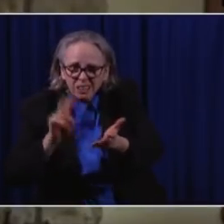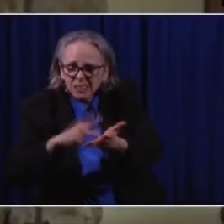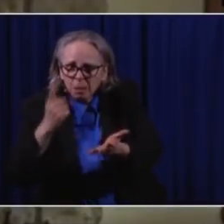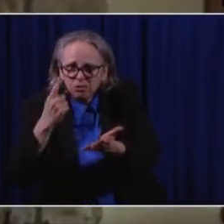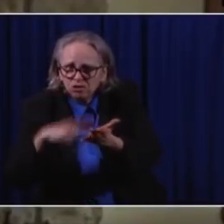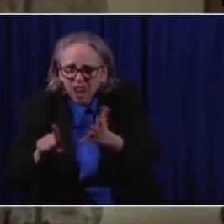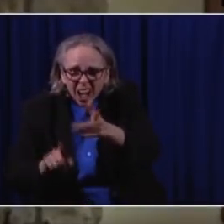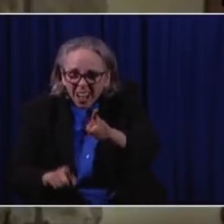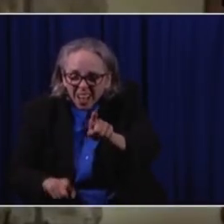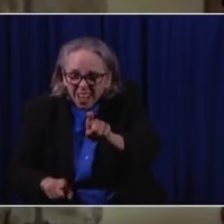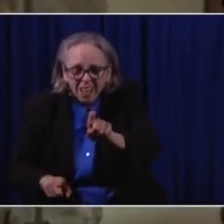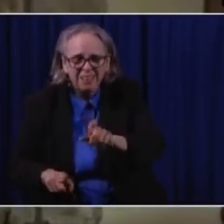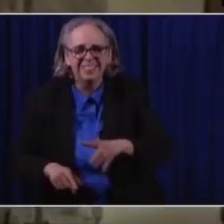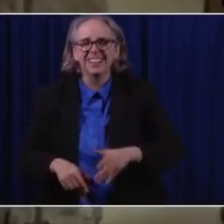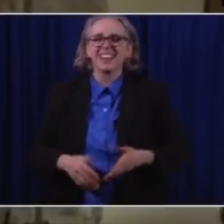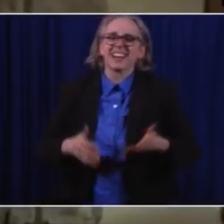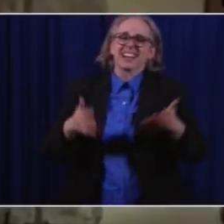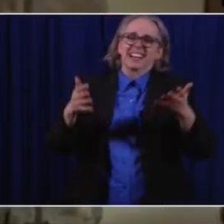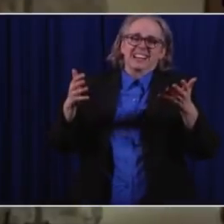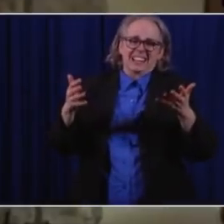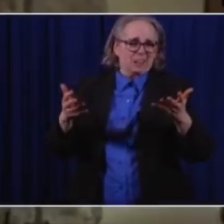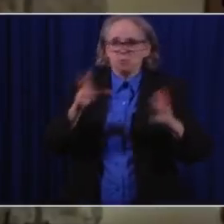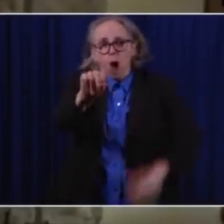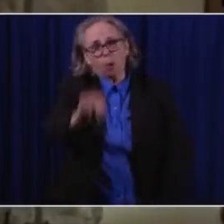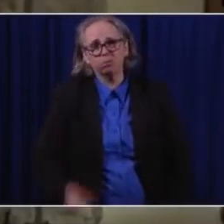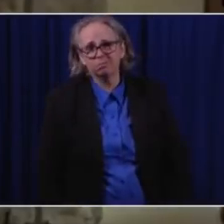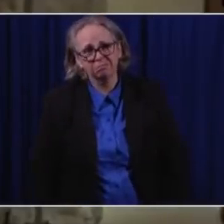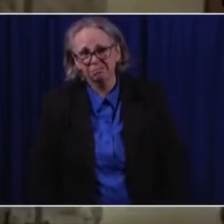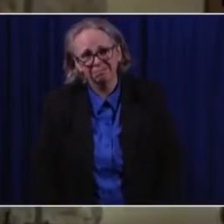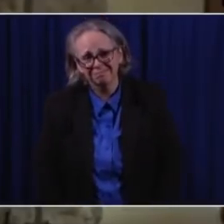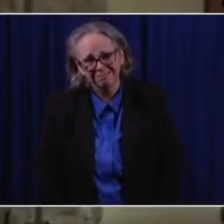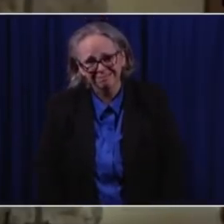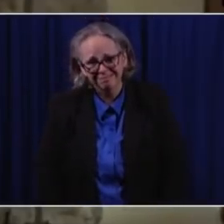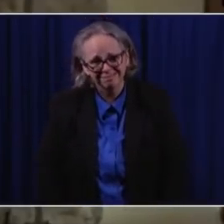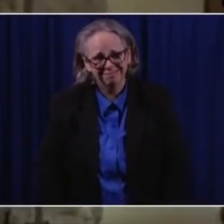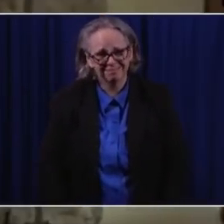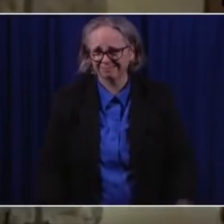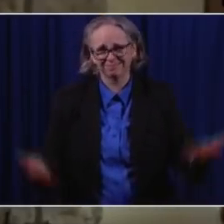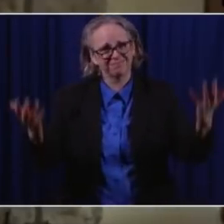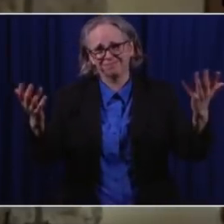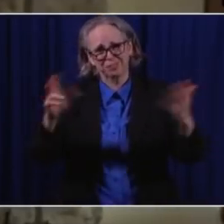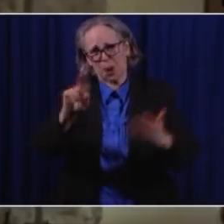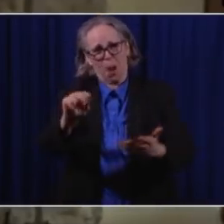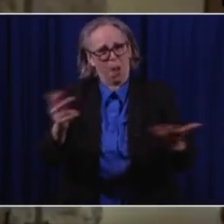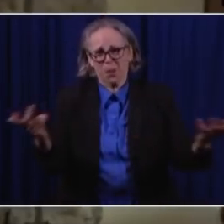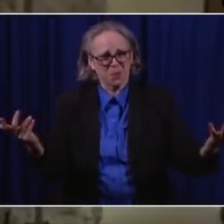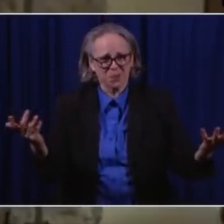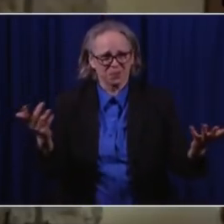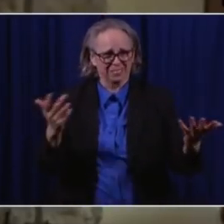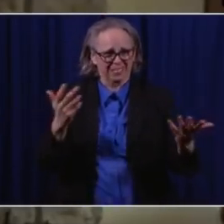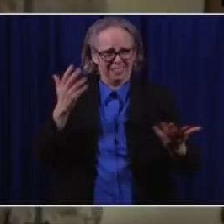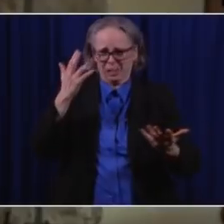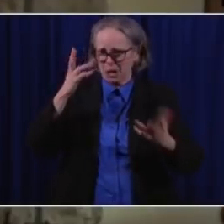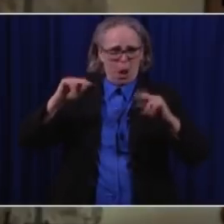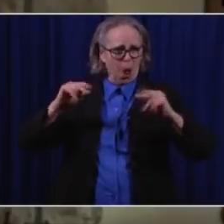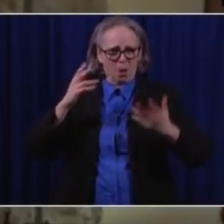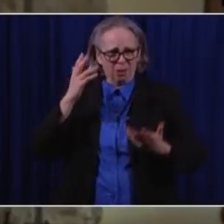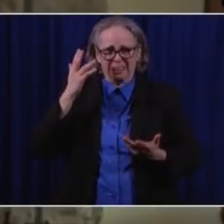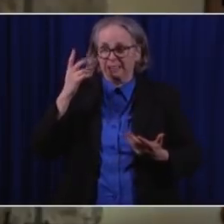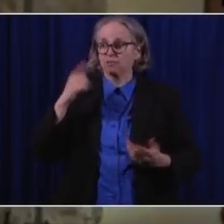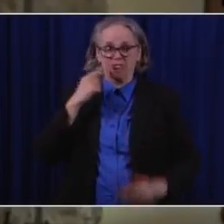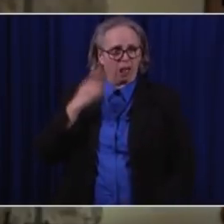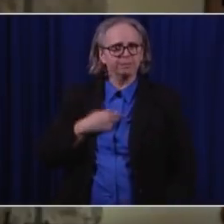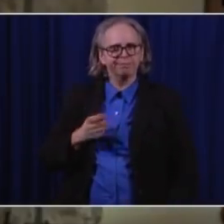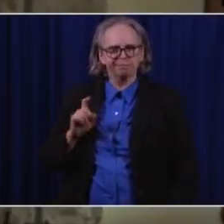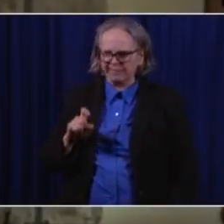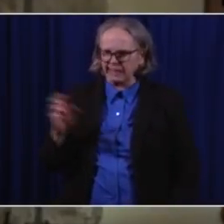well, no, as of Monday, we don't, we're trying to fix that. But I'll show you, we'll